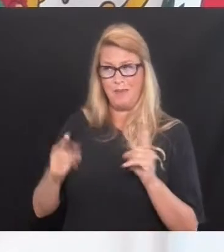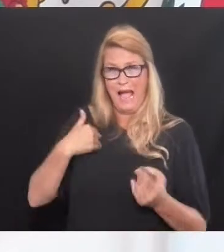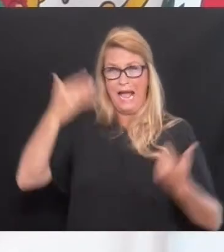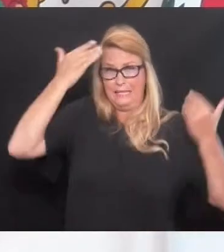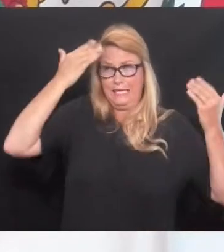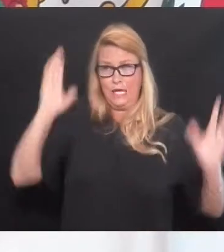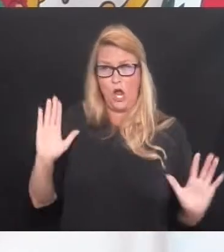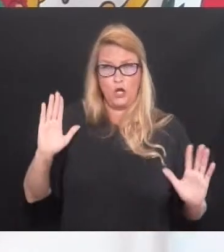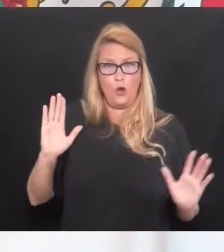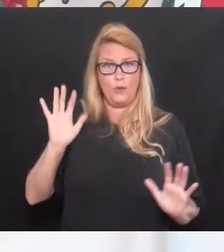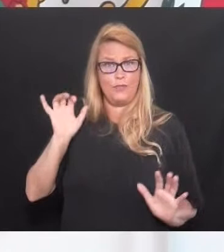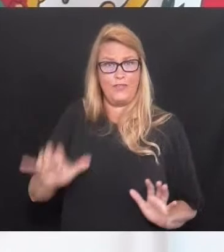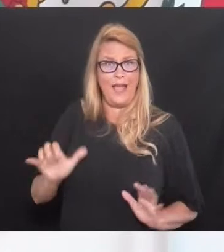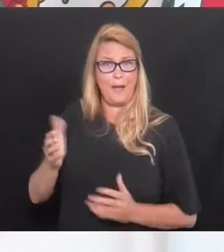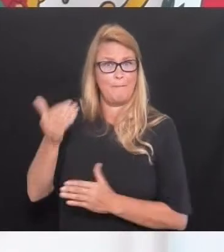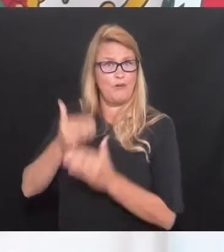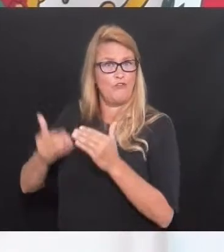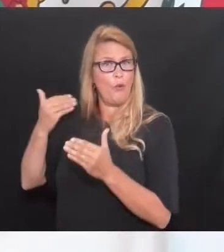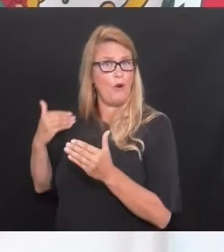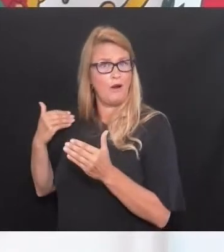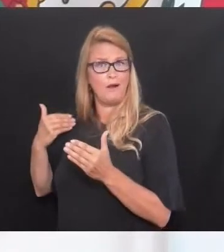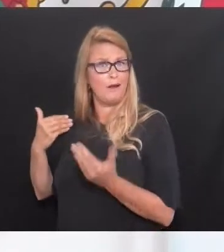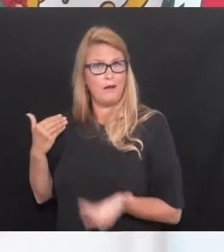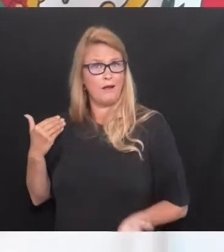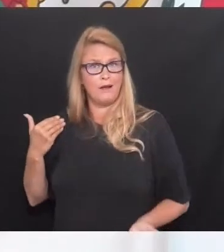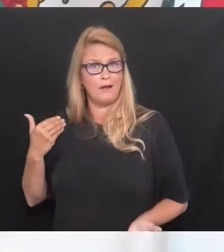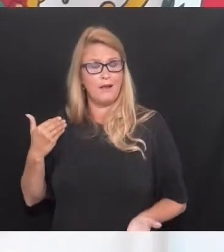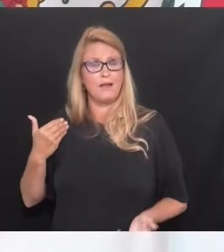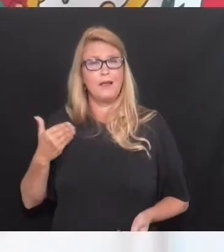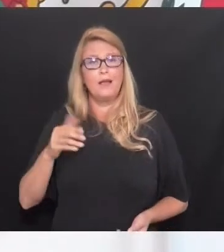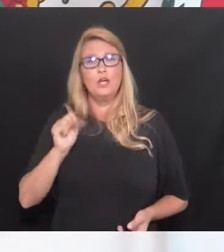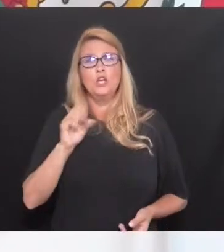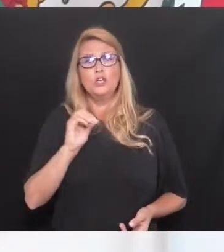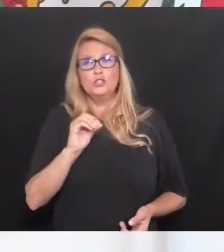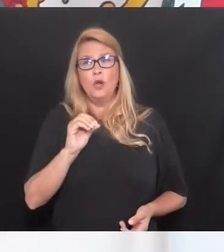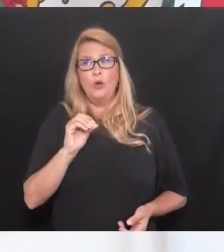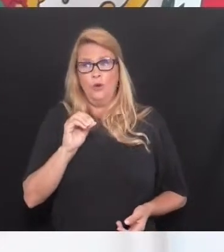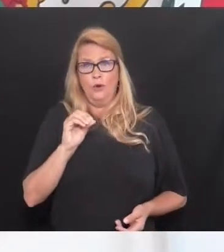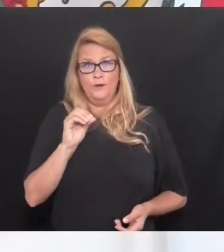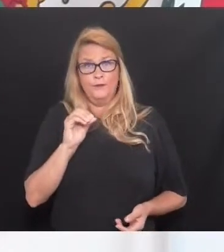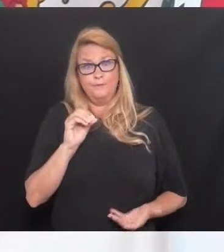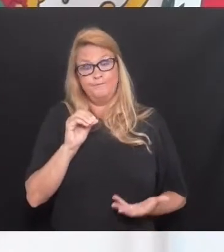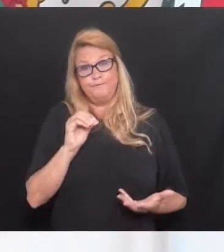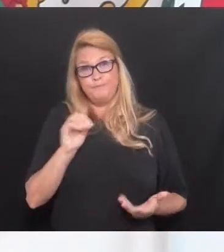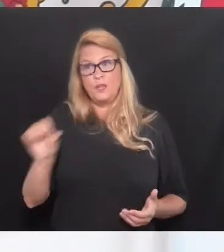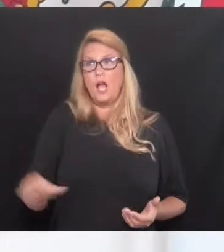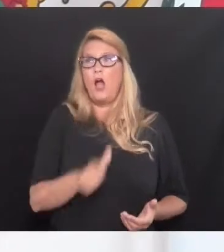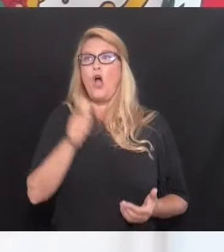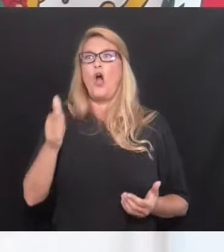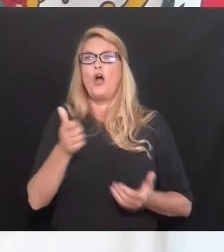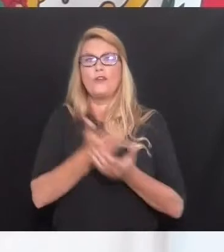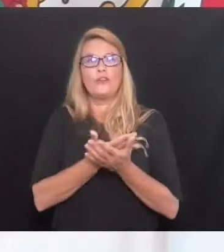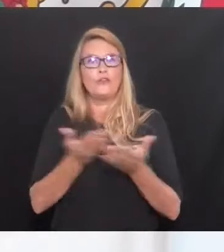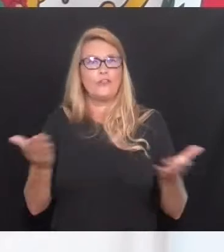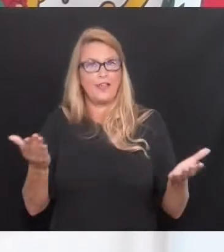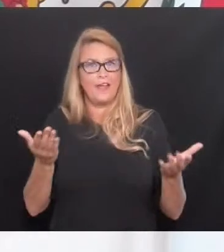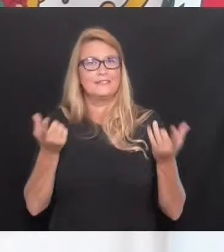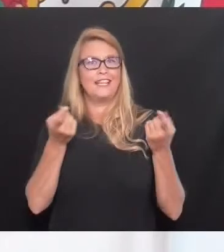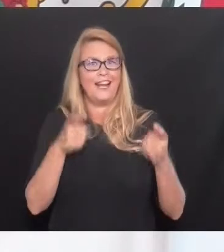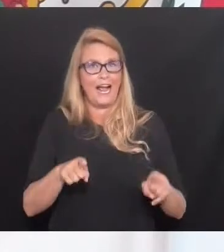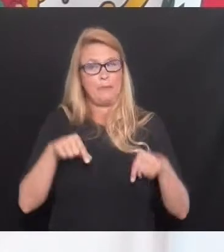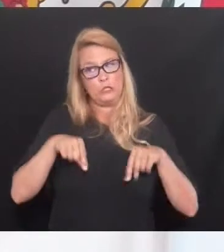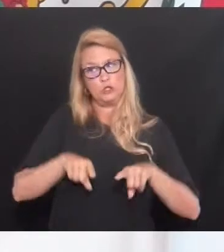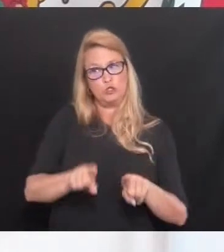any way that you could possibly have. And from all of that, and there's been other things that happen along the